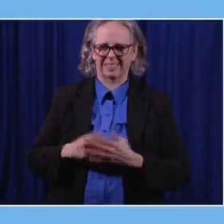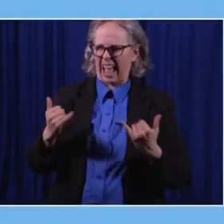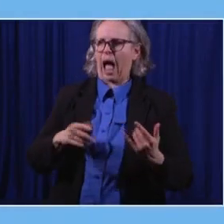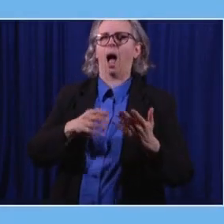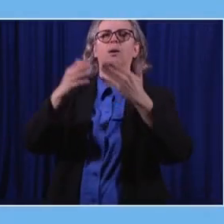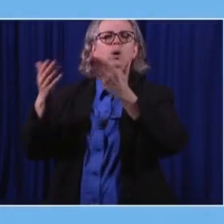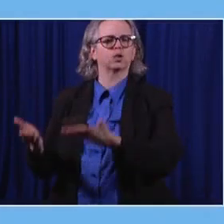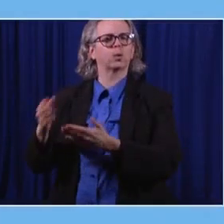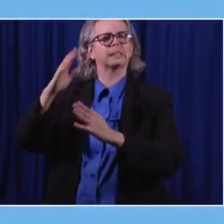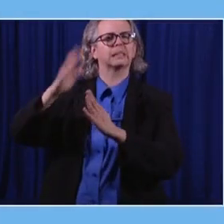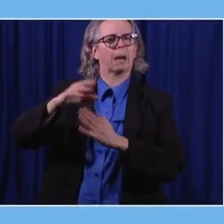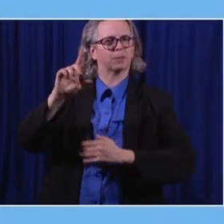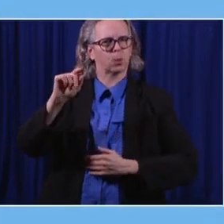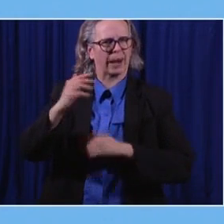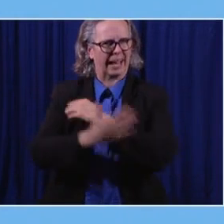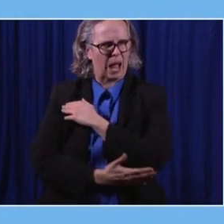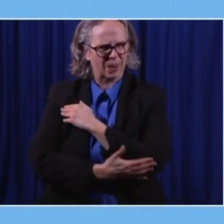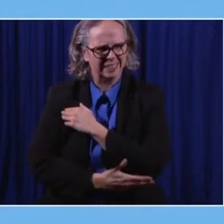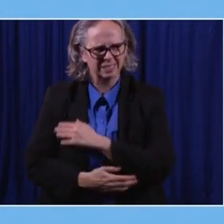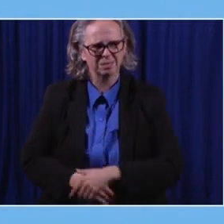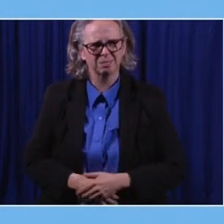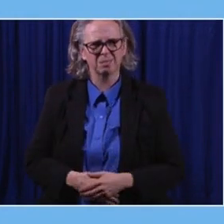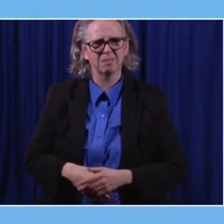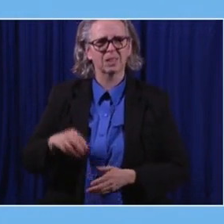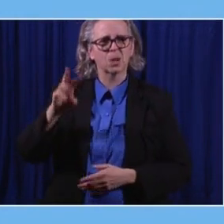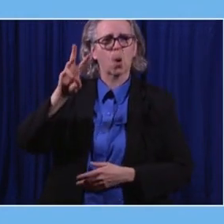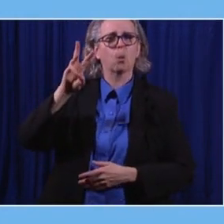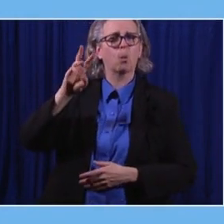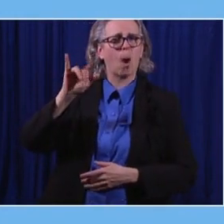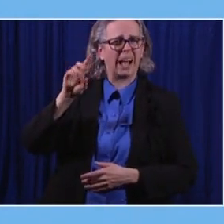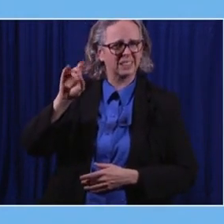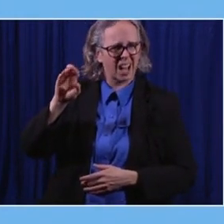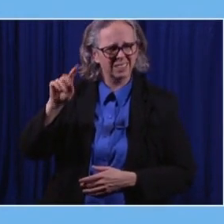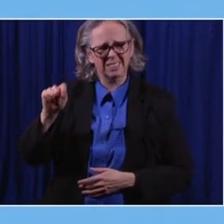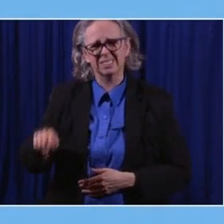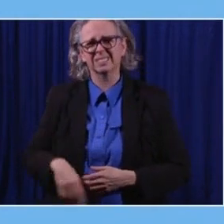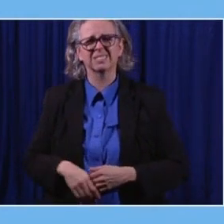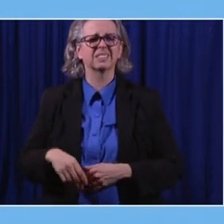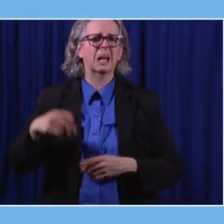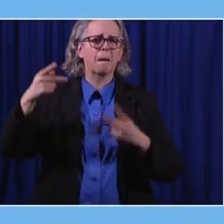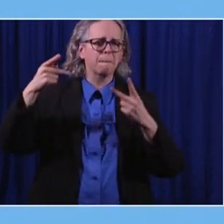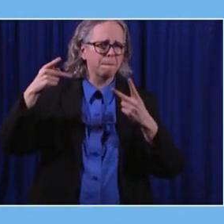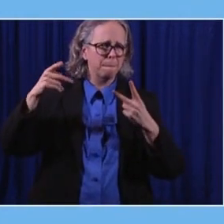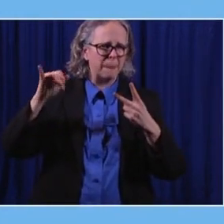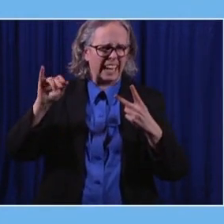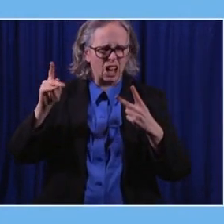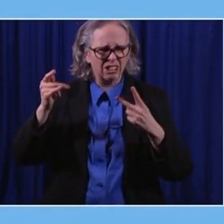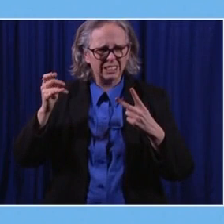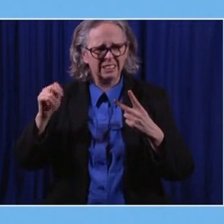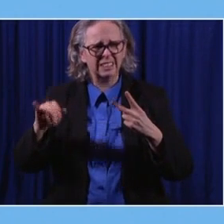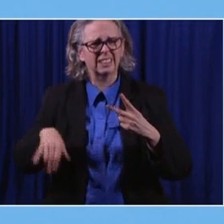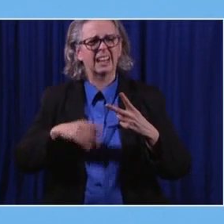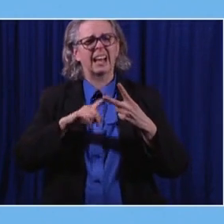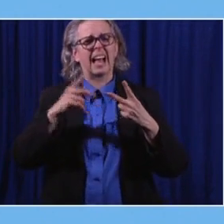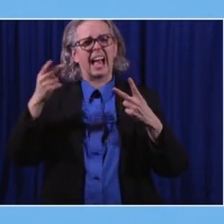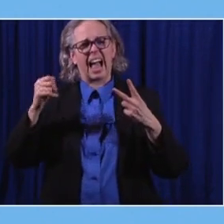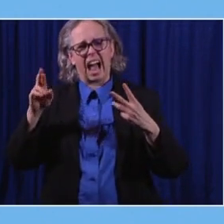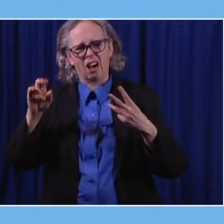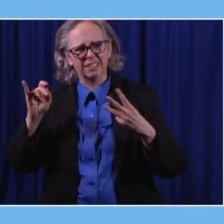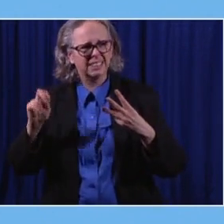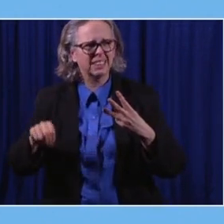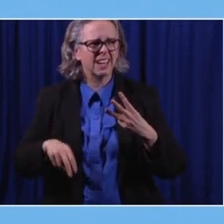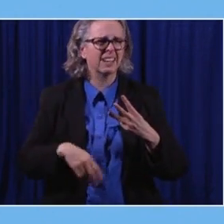And you see Wyandotte, Pickaway, Harrison, Brown, Richland. You just got to get an idea that these are spread all over the state.